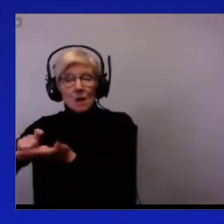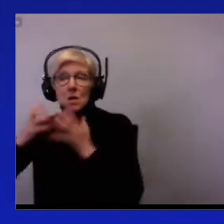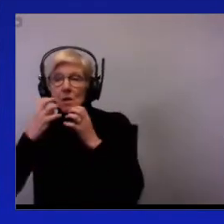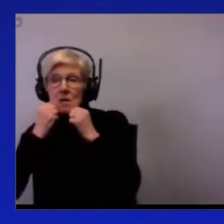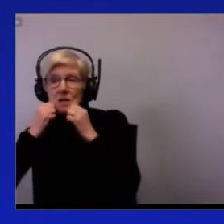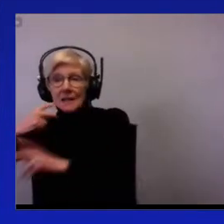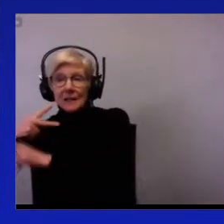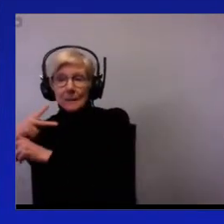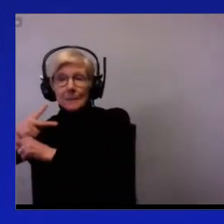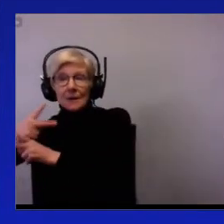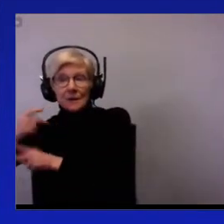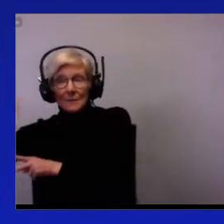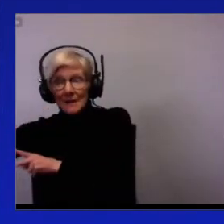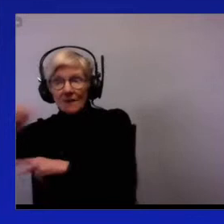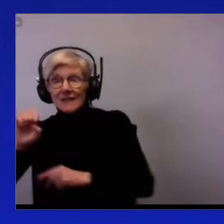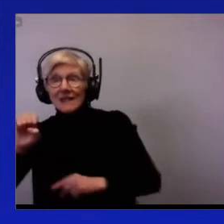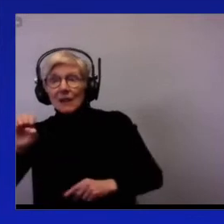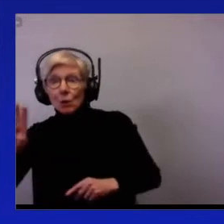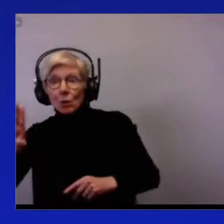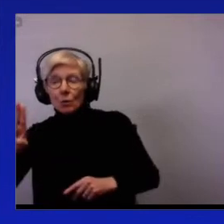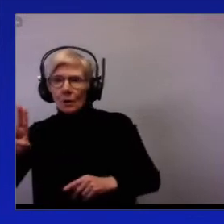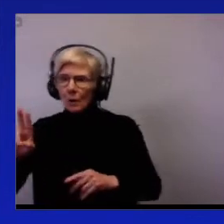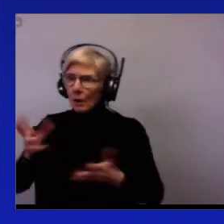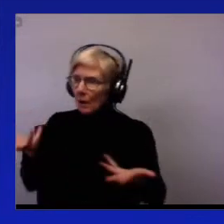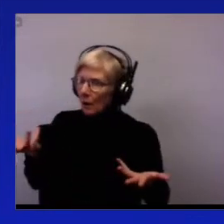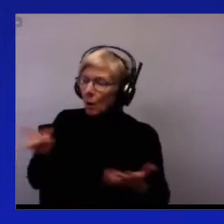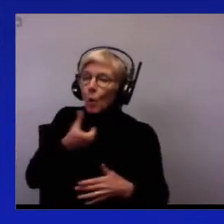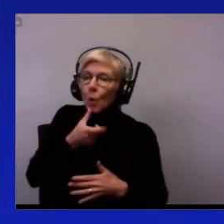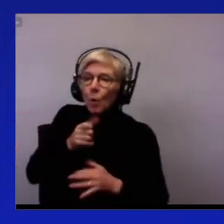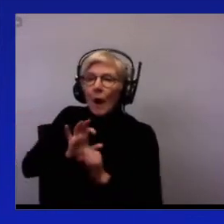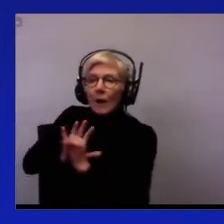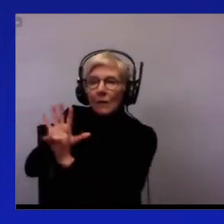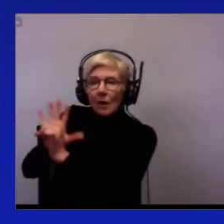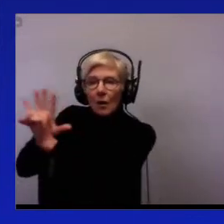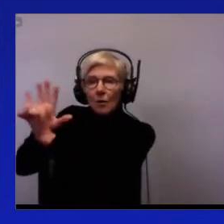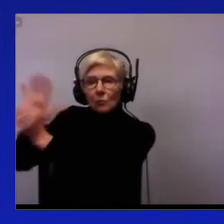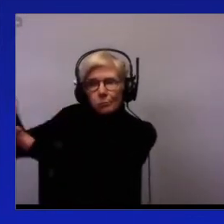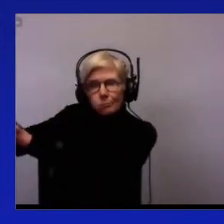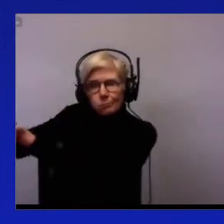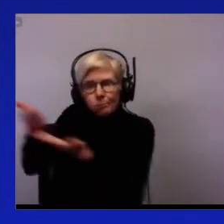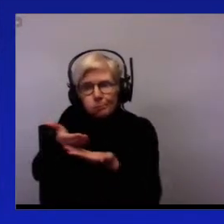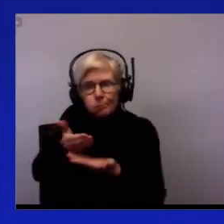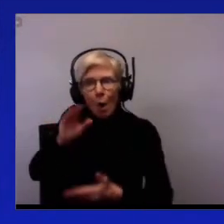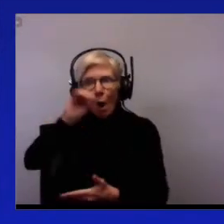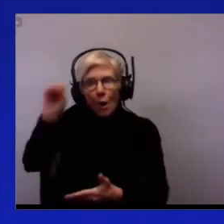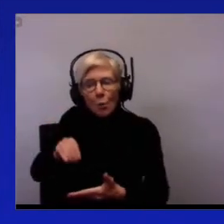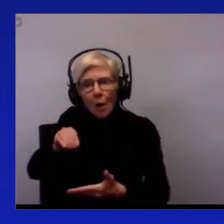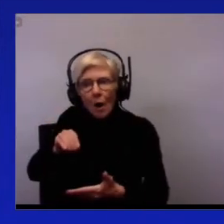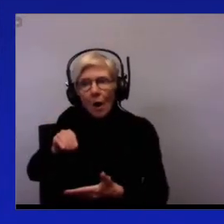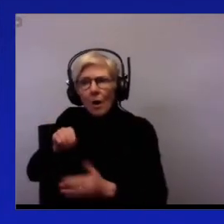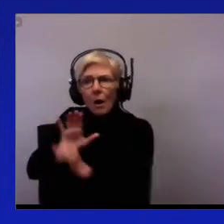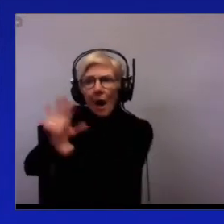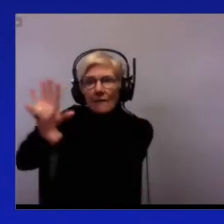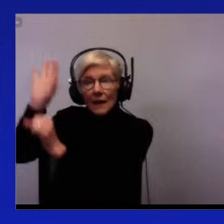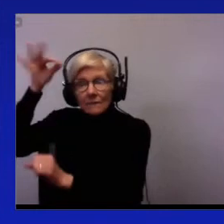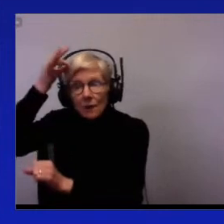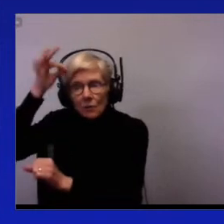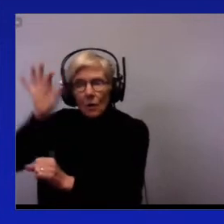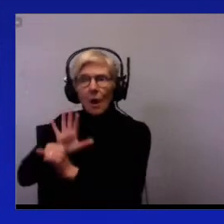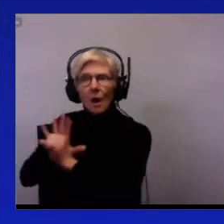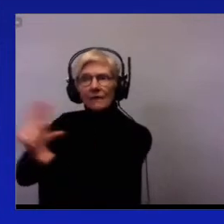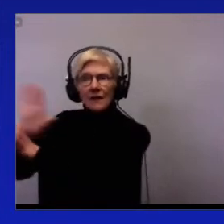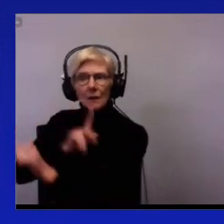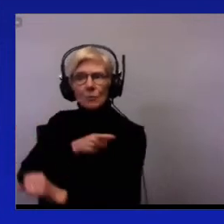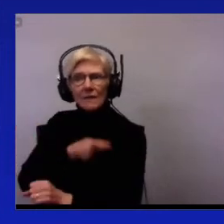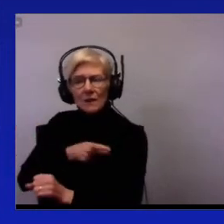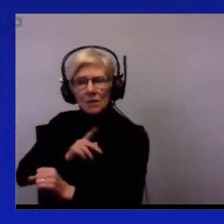themselves. Who is advocating for the city of Ottawa, to the federal government, to the provincial government, to